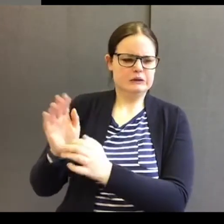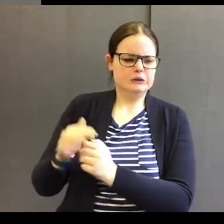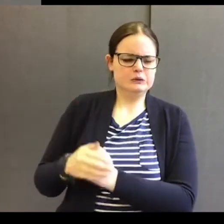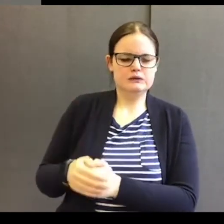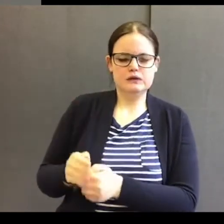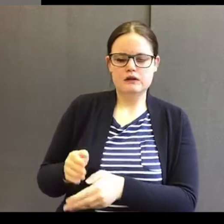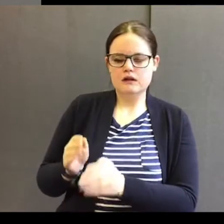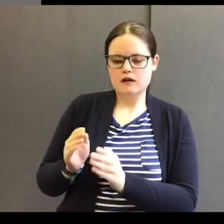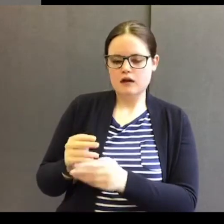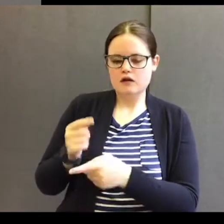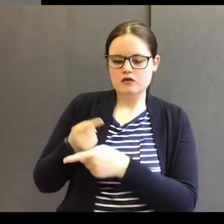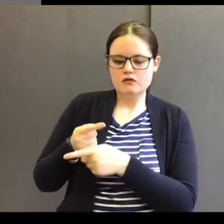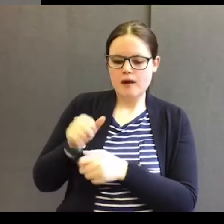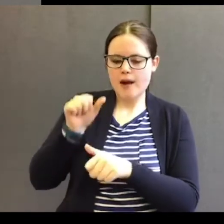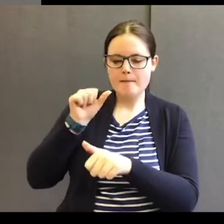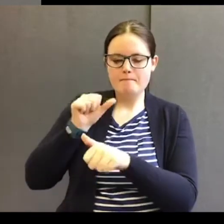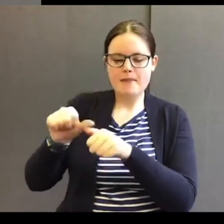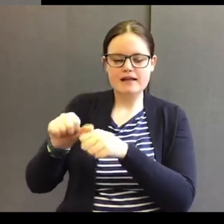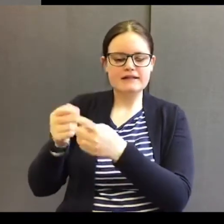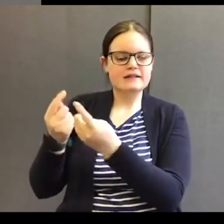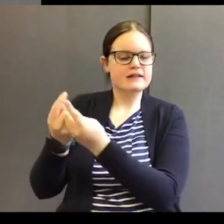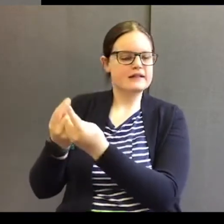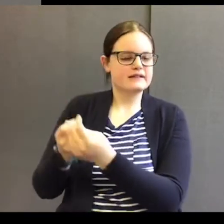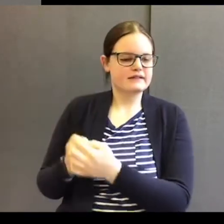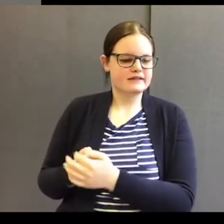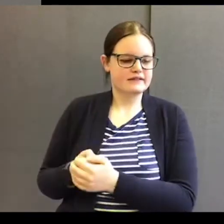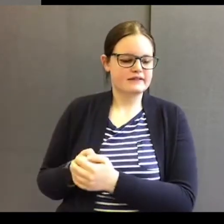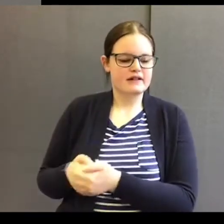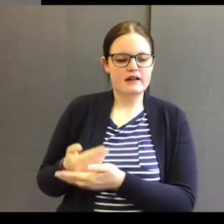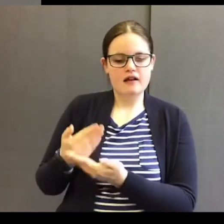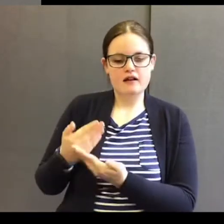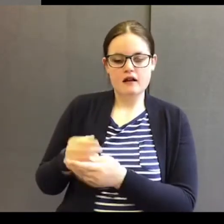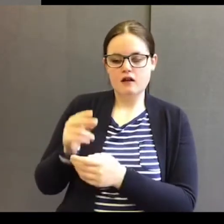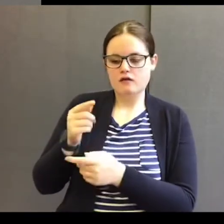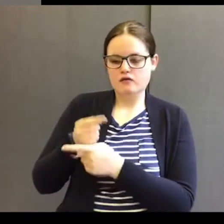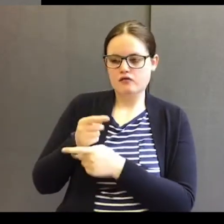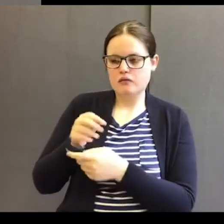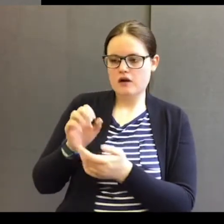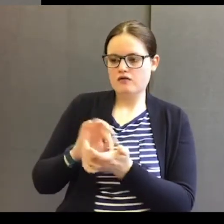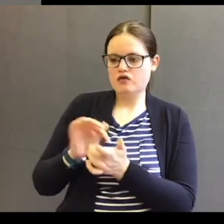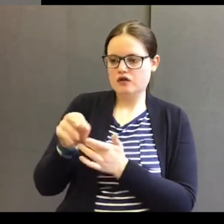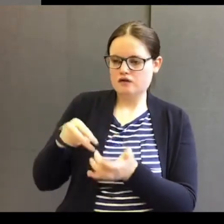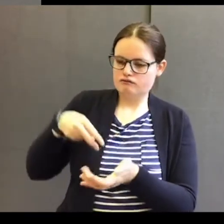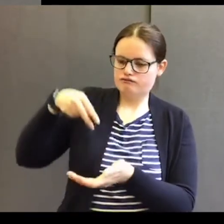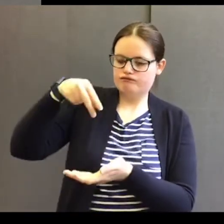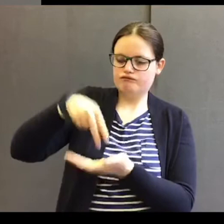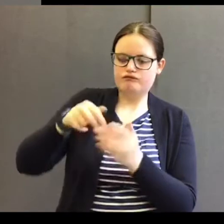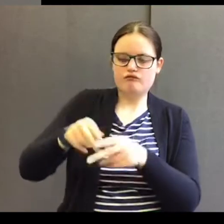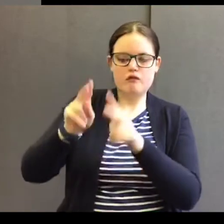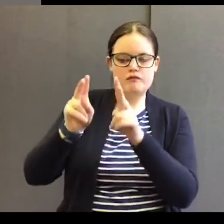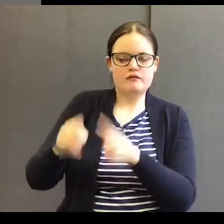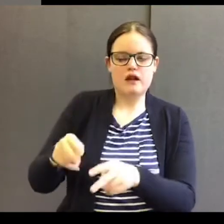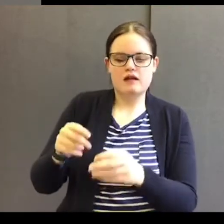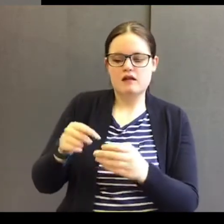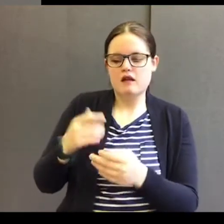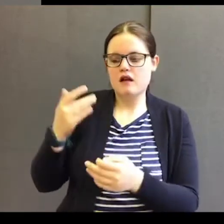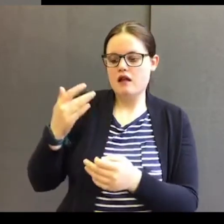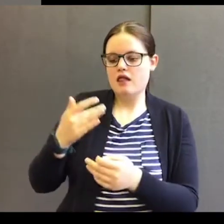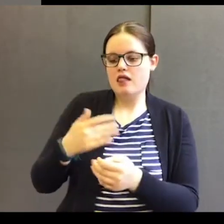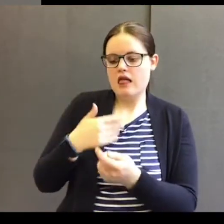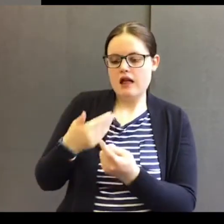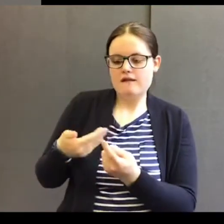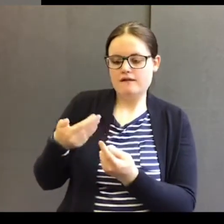ceremonies. They now spoke of better things. They spoke of the risen Christ,